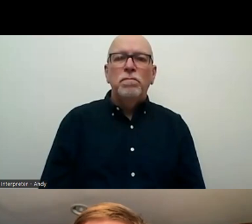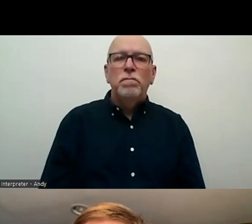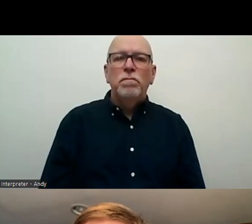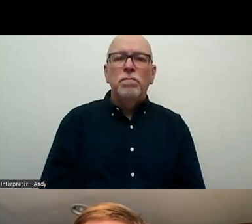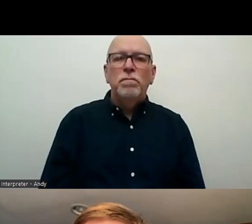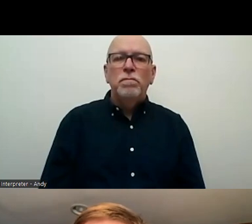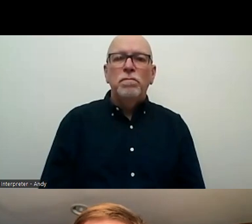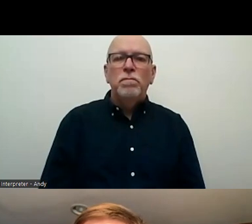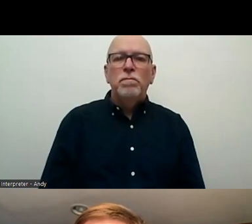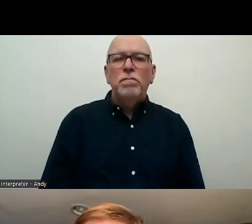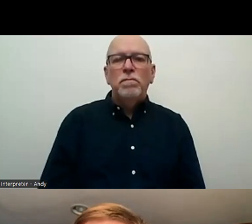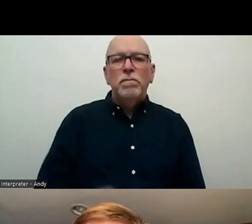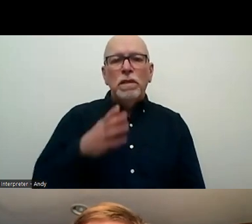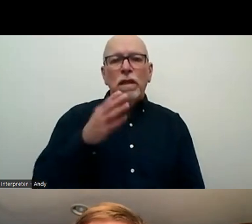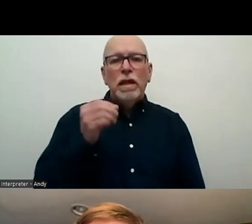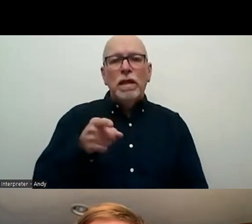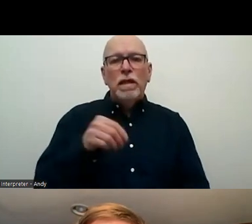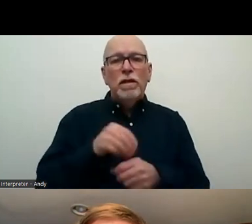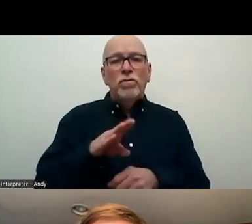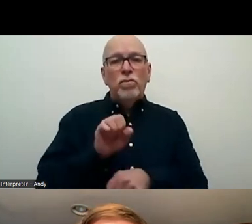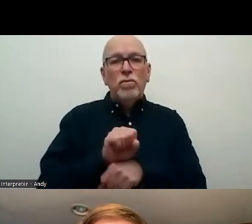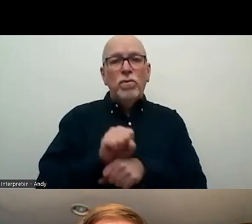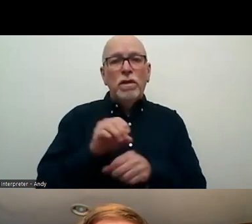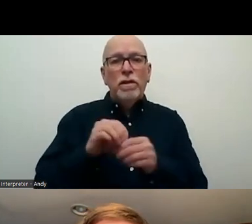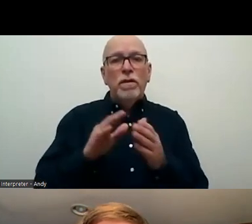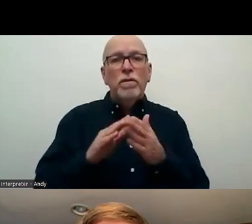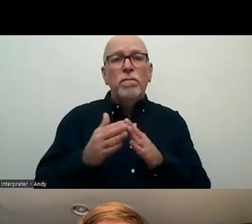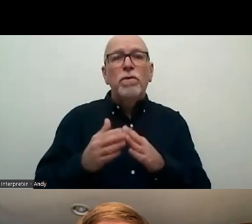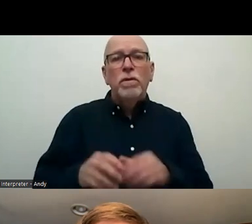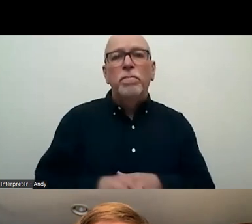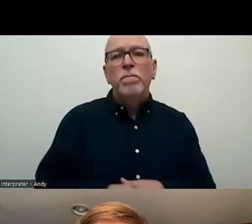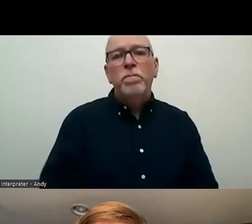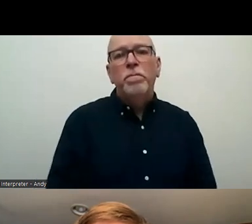Did you say and in your work in the community? Did